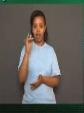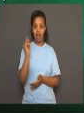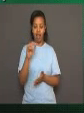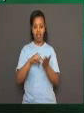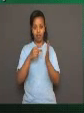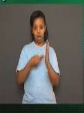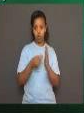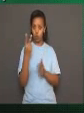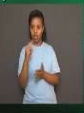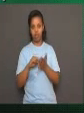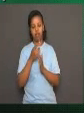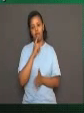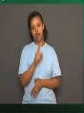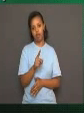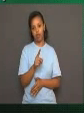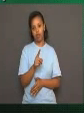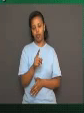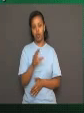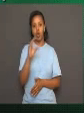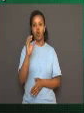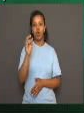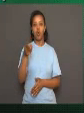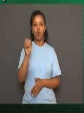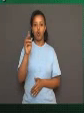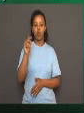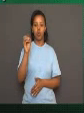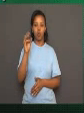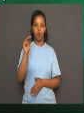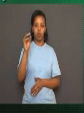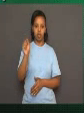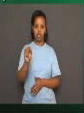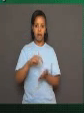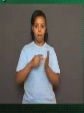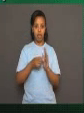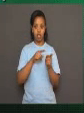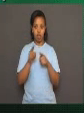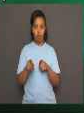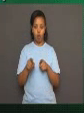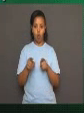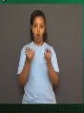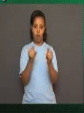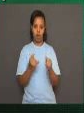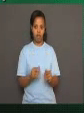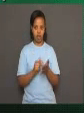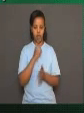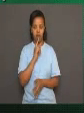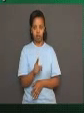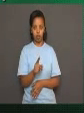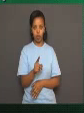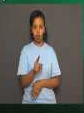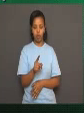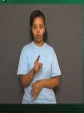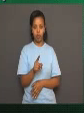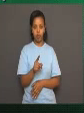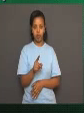means two, and cotomous means branching. When we use